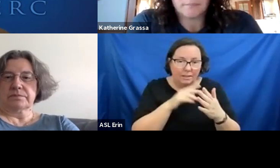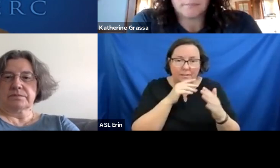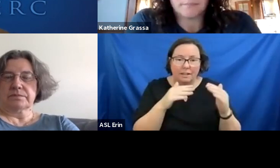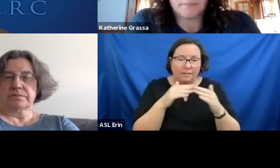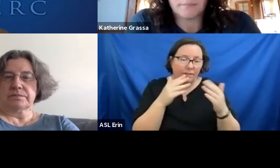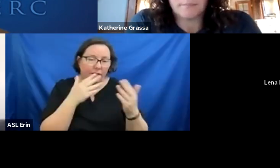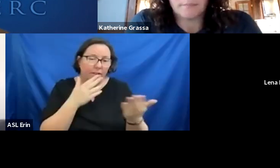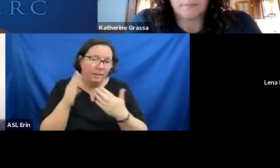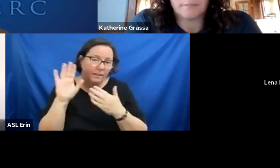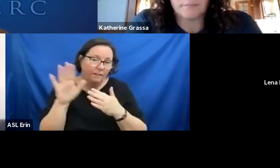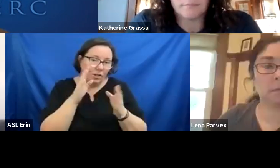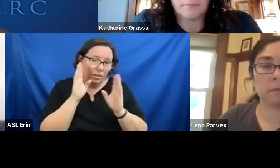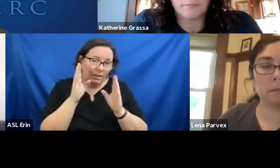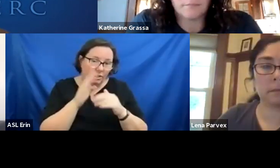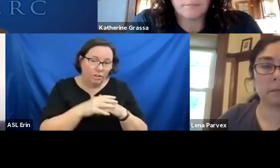everyone for your attention.